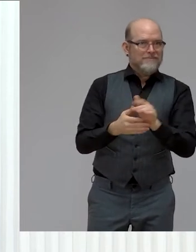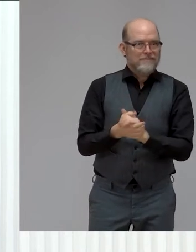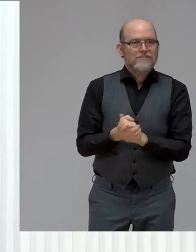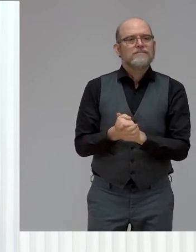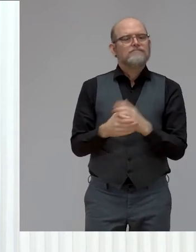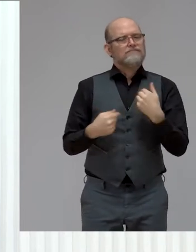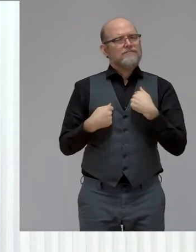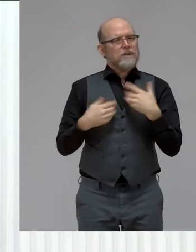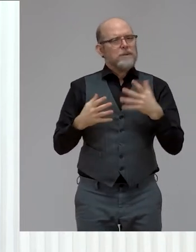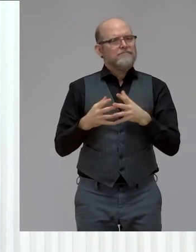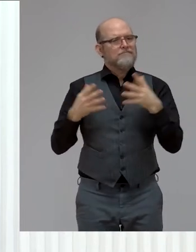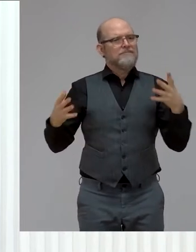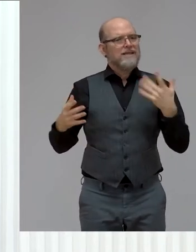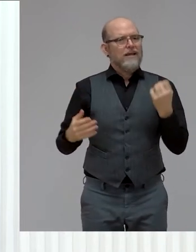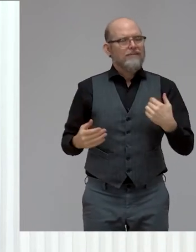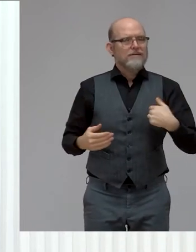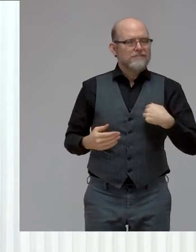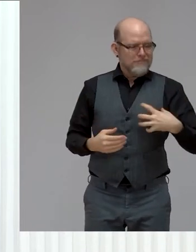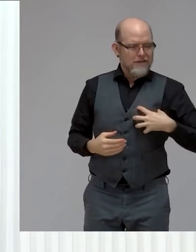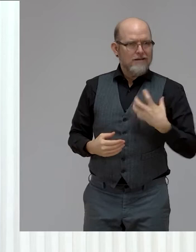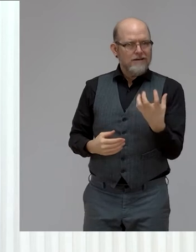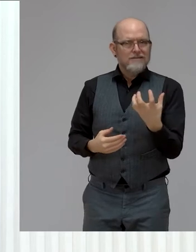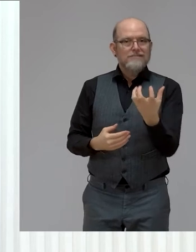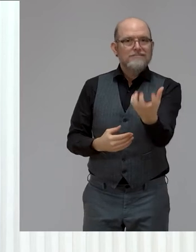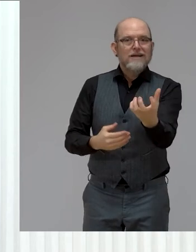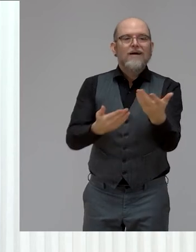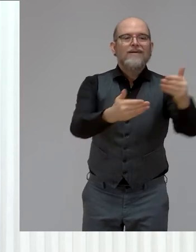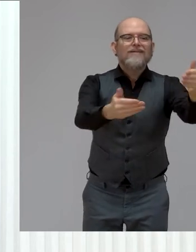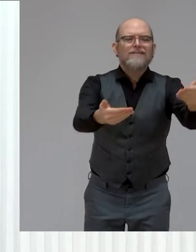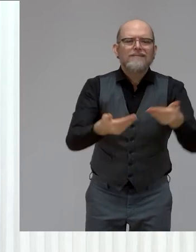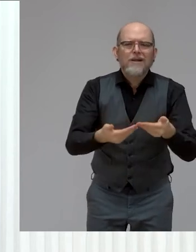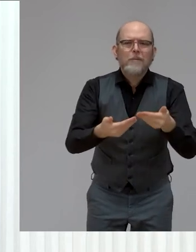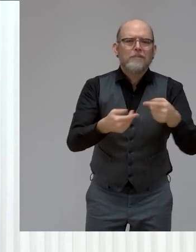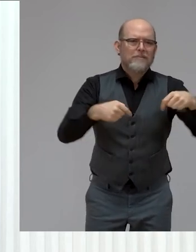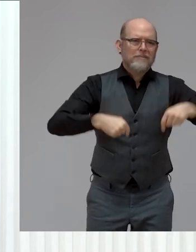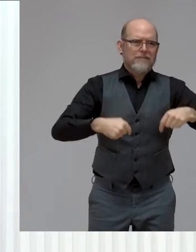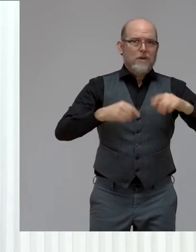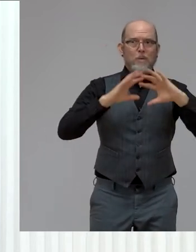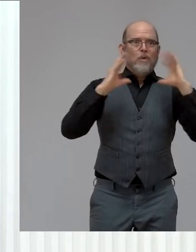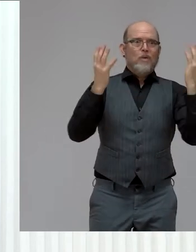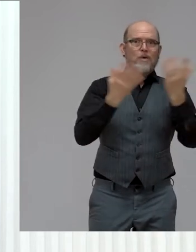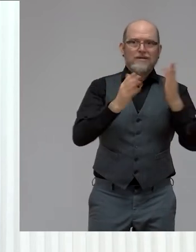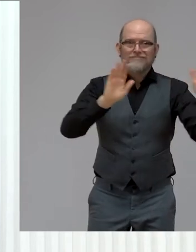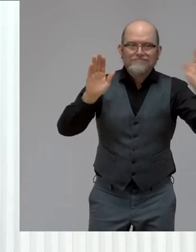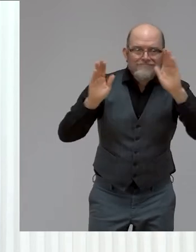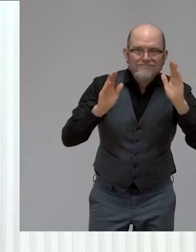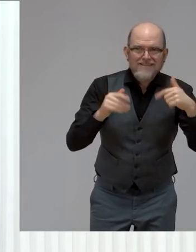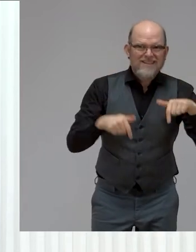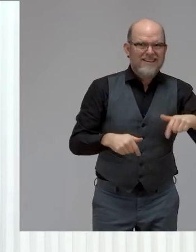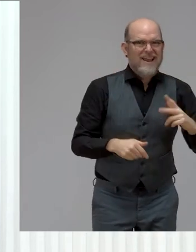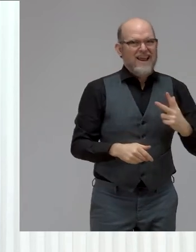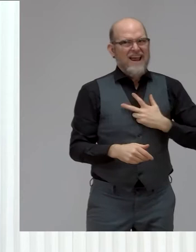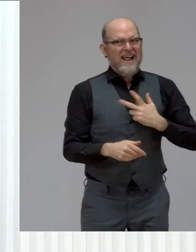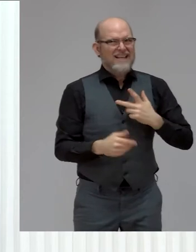albeit virtually, wherever you are. Given the realities of 2020, I am